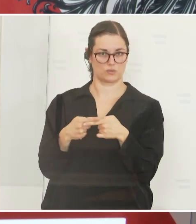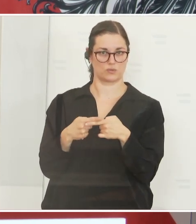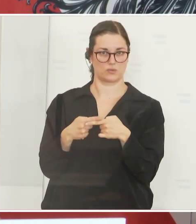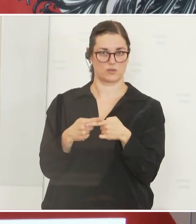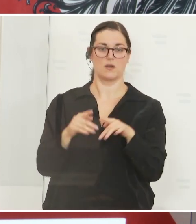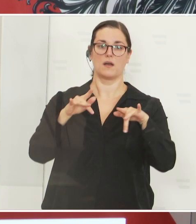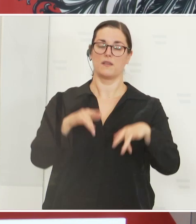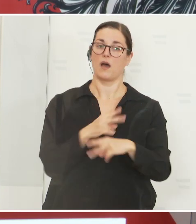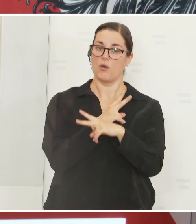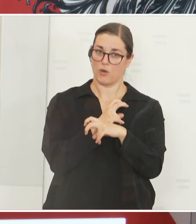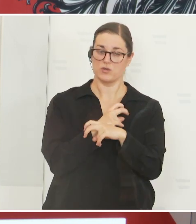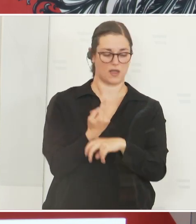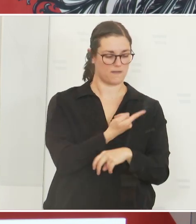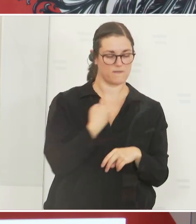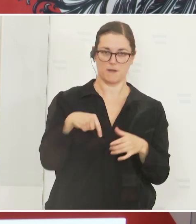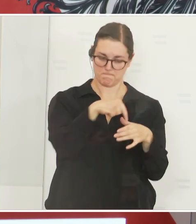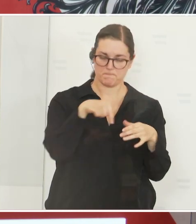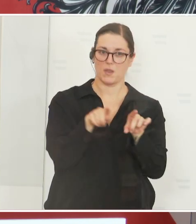in Austria on several levels